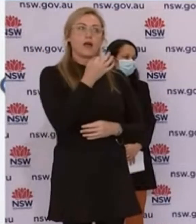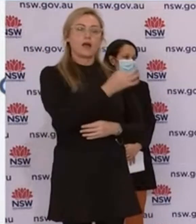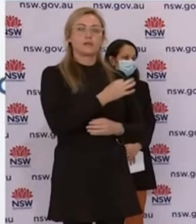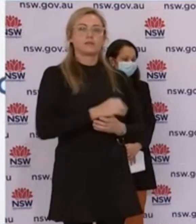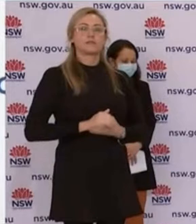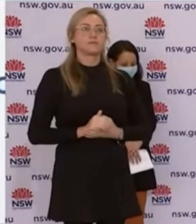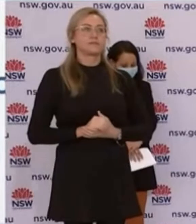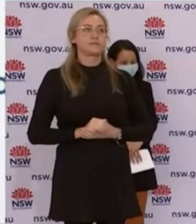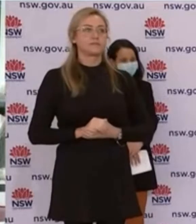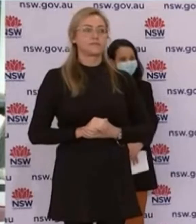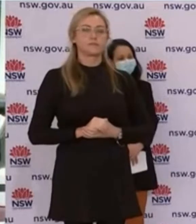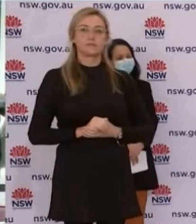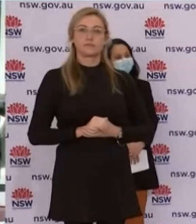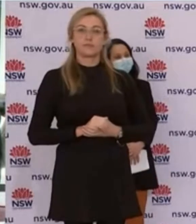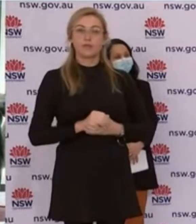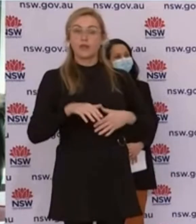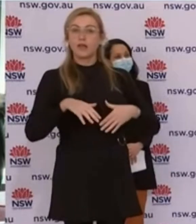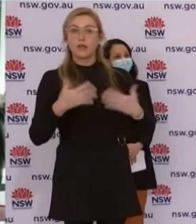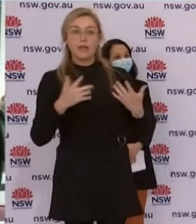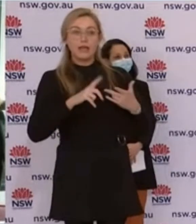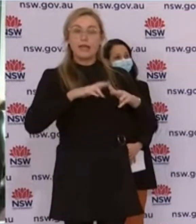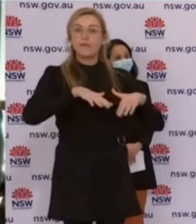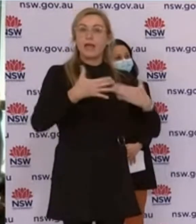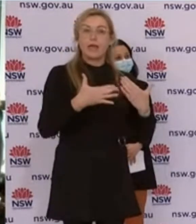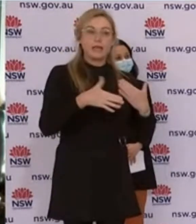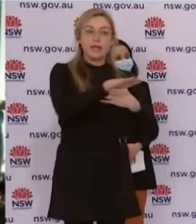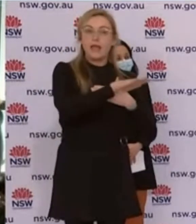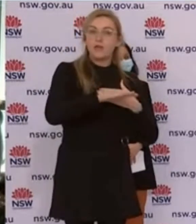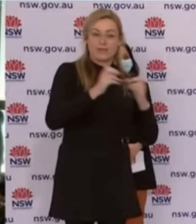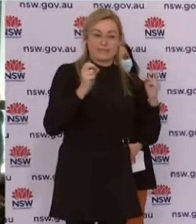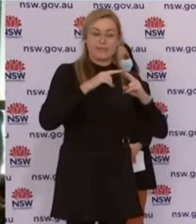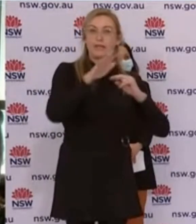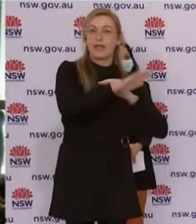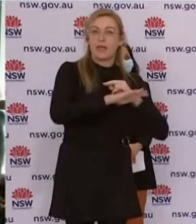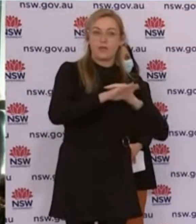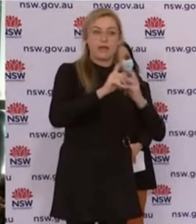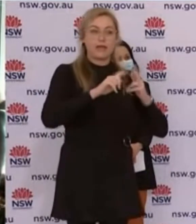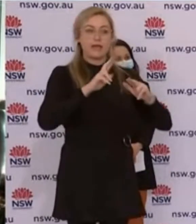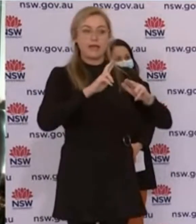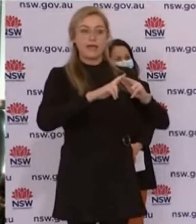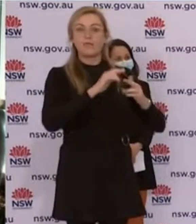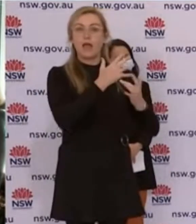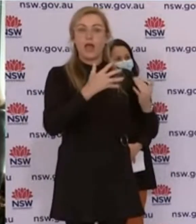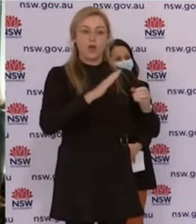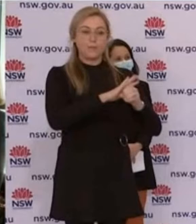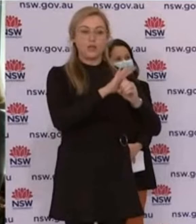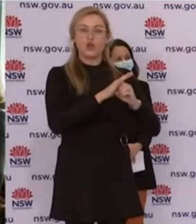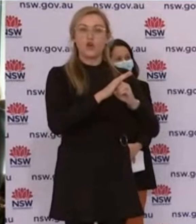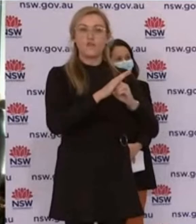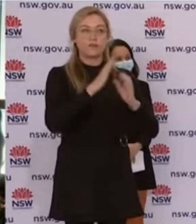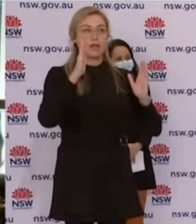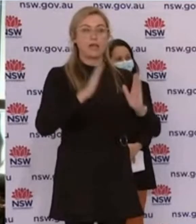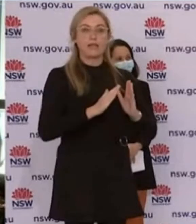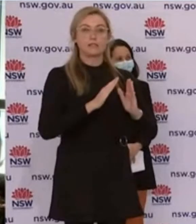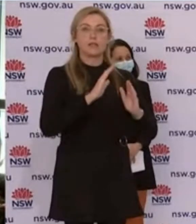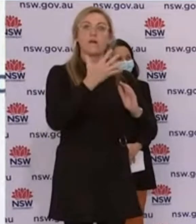in any LGA could return to remote learning if the infectious number in the community passes 50